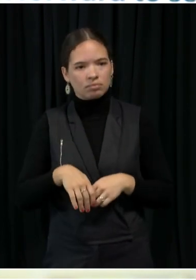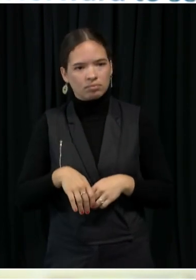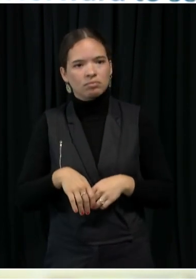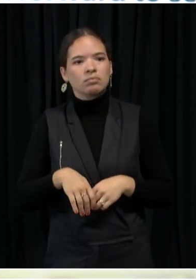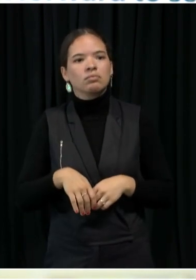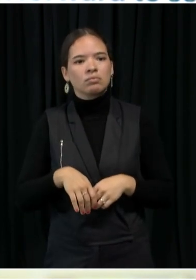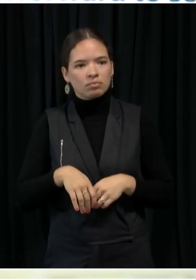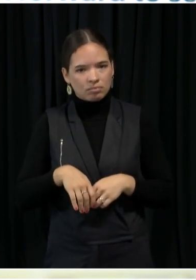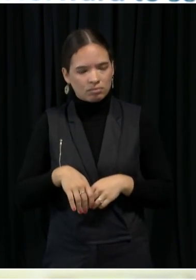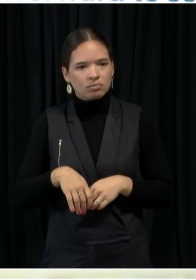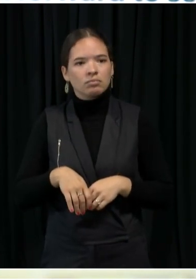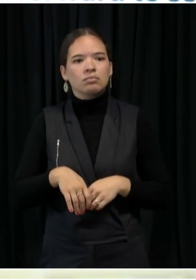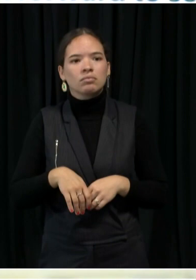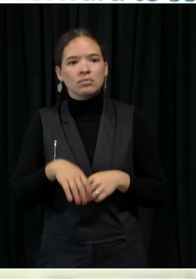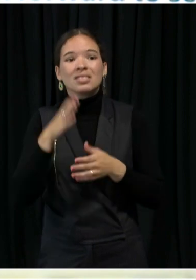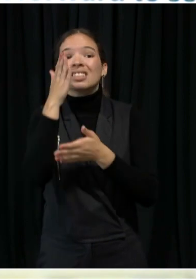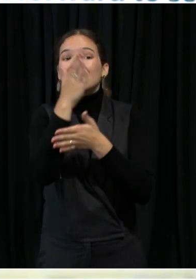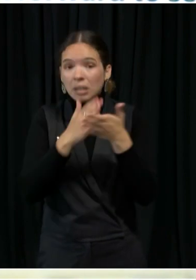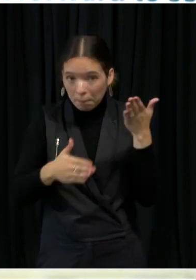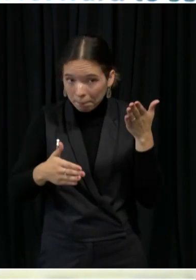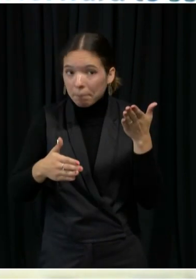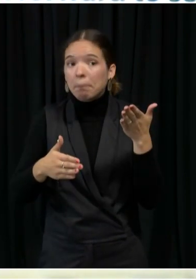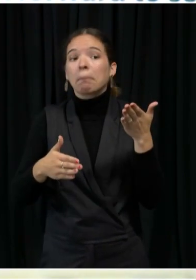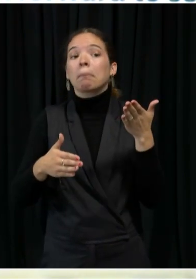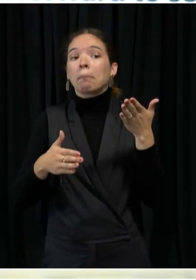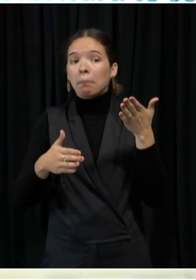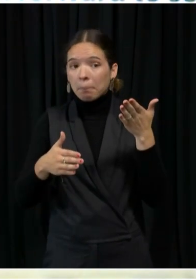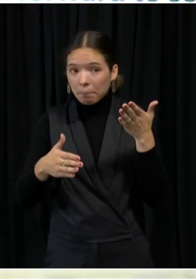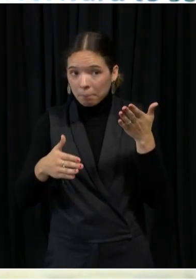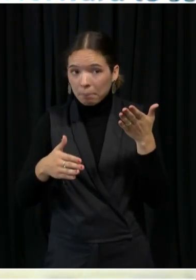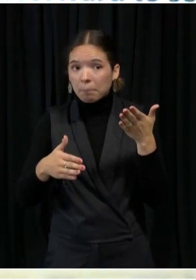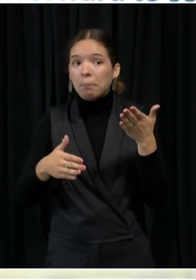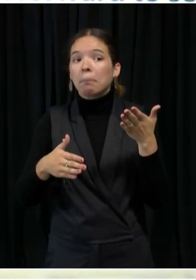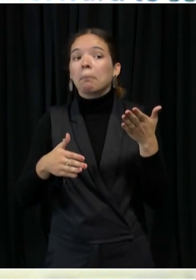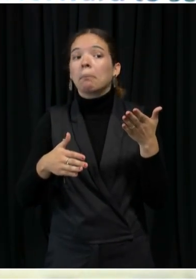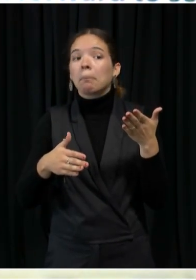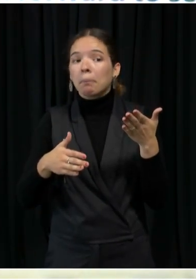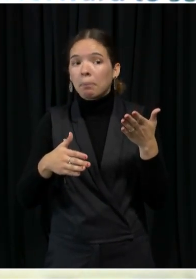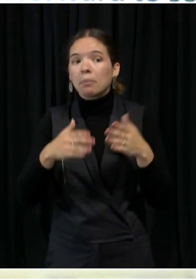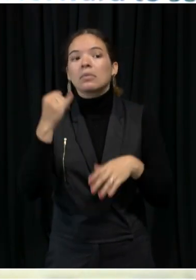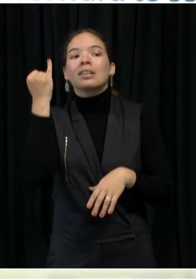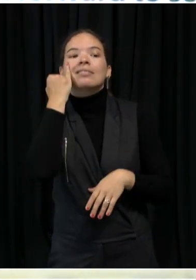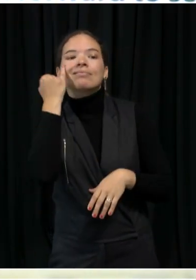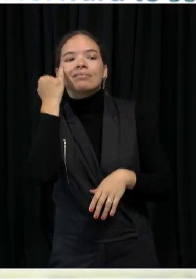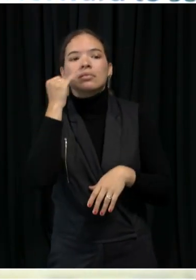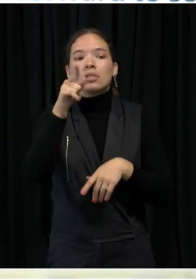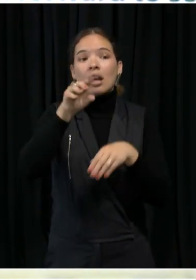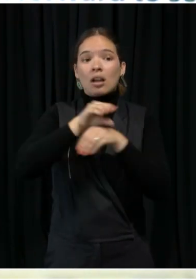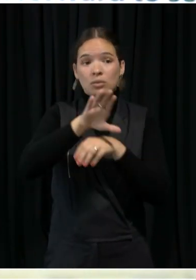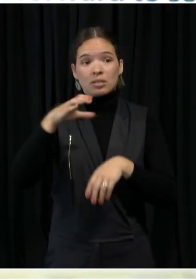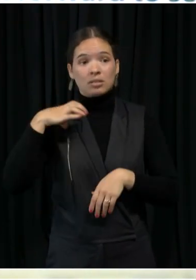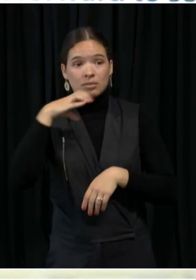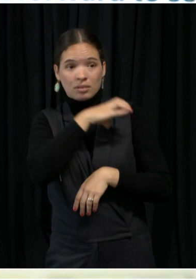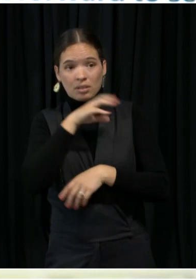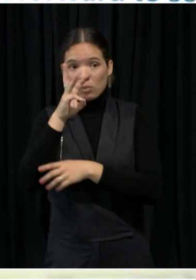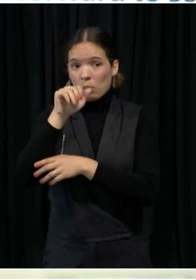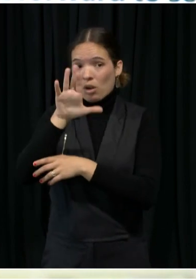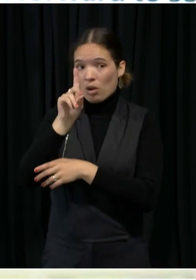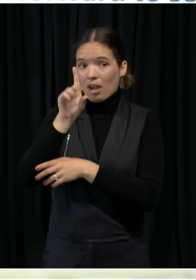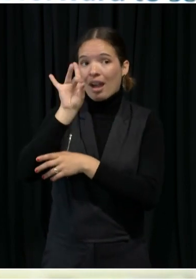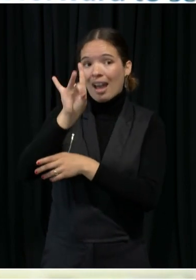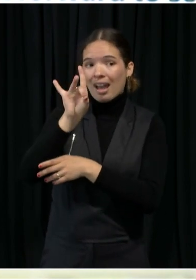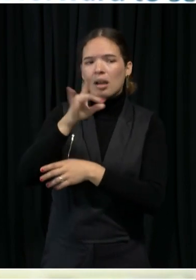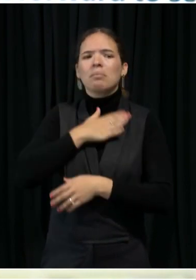by some of our advisory neighborhood commissioners. If you're an advisory neighborhood commissioner here in Ward 8, raise your hand for me, please. Raise your hand, Robin.